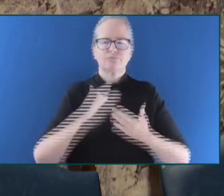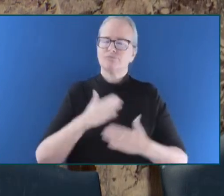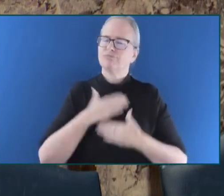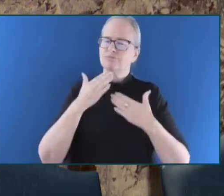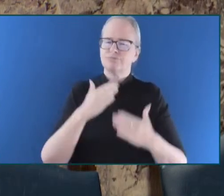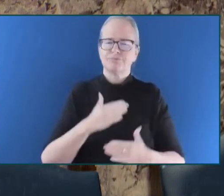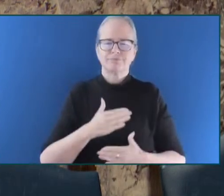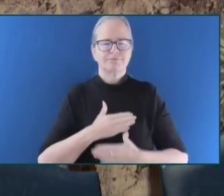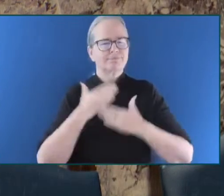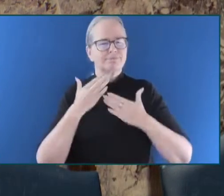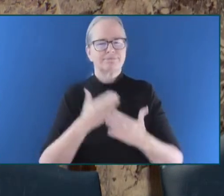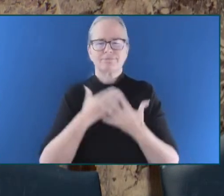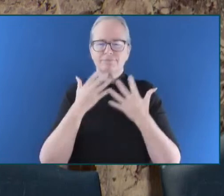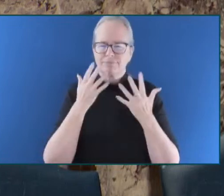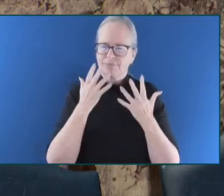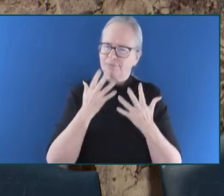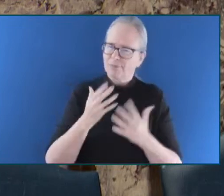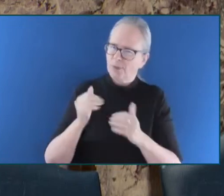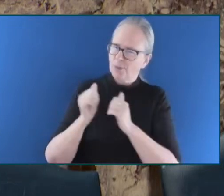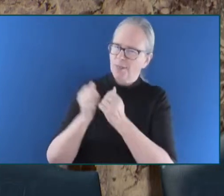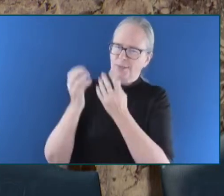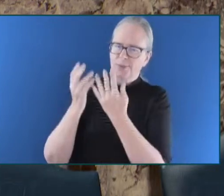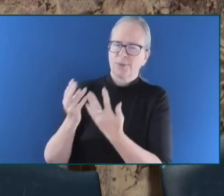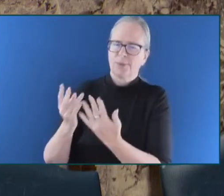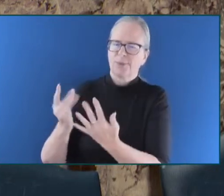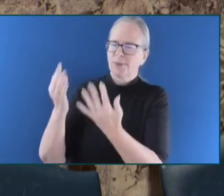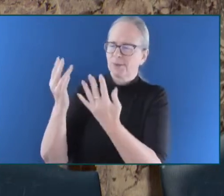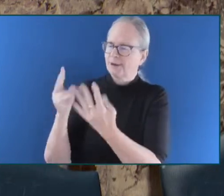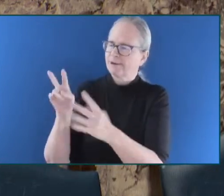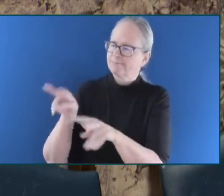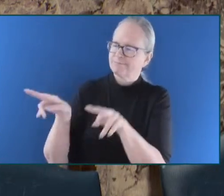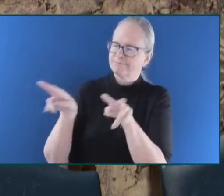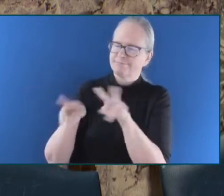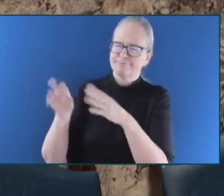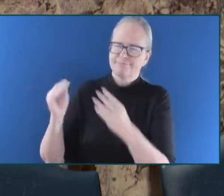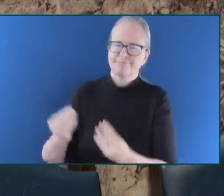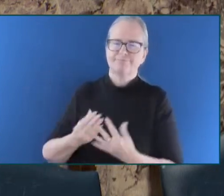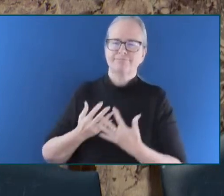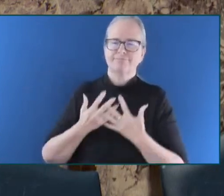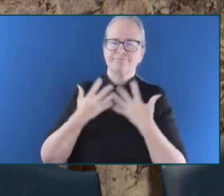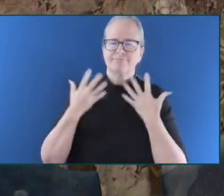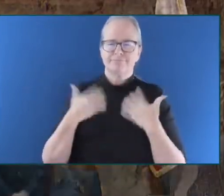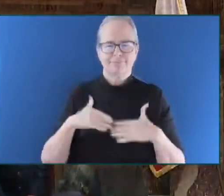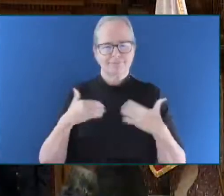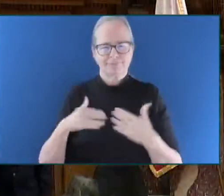little thought what wealth the show to me had brought. Thank you.